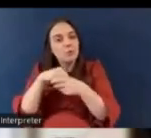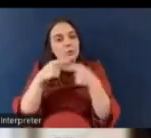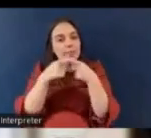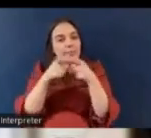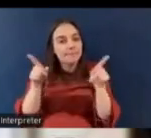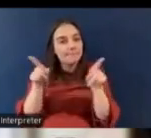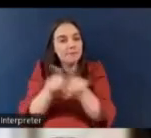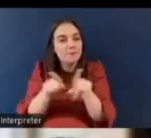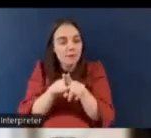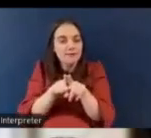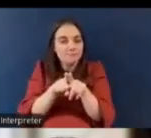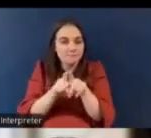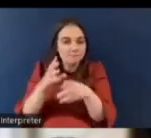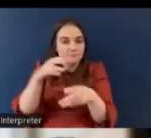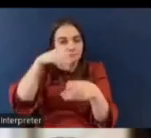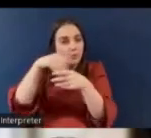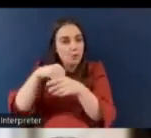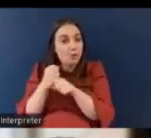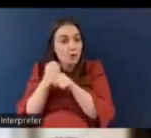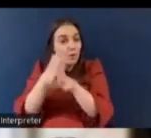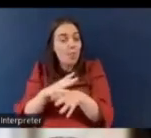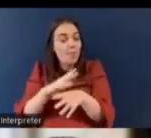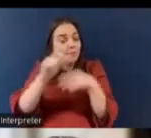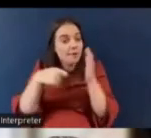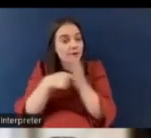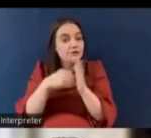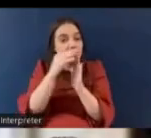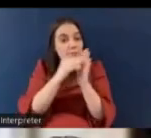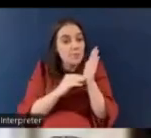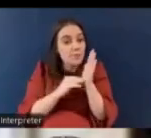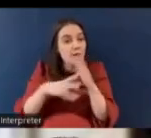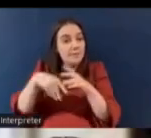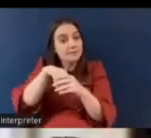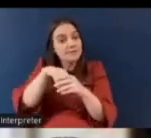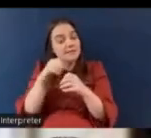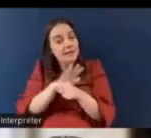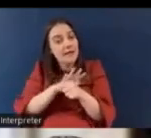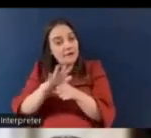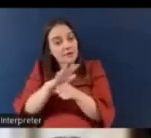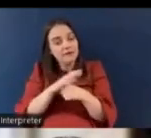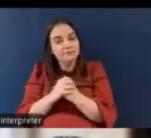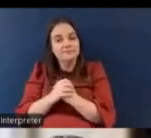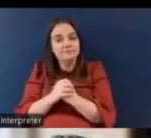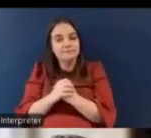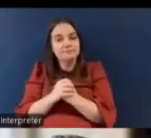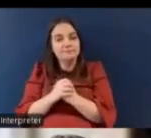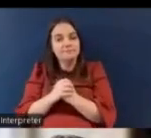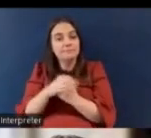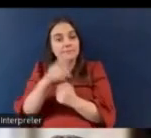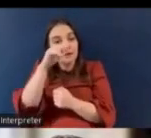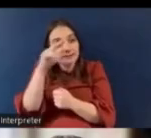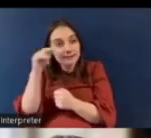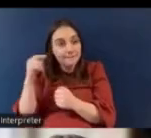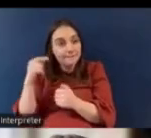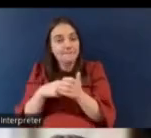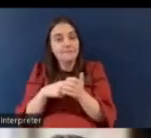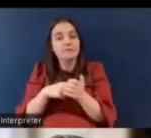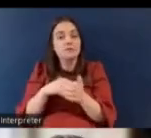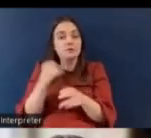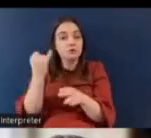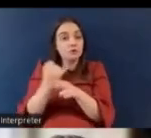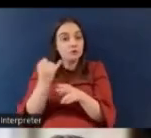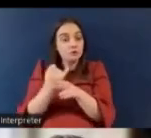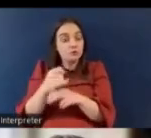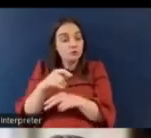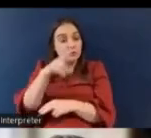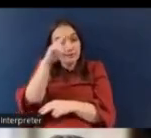those in any projects and programs that are going on in the area. I suppose the examples were that, you know, in the schools